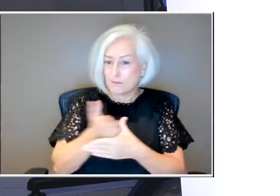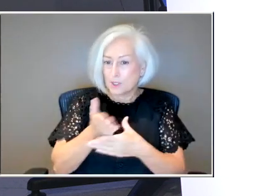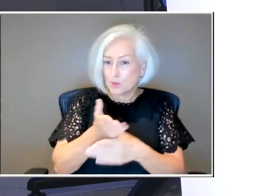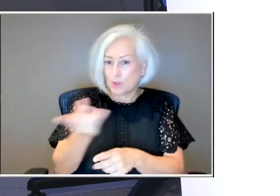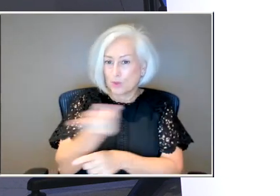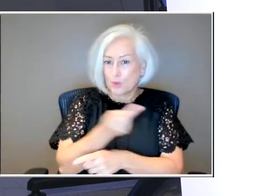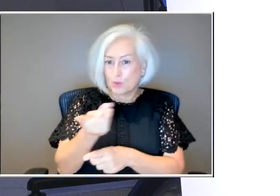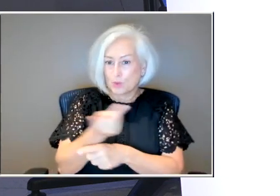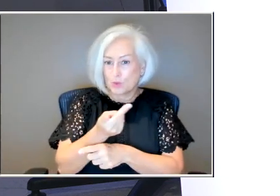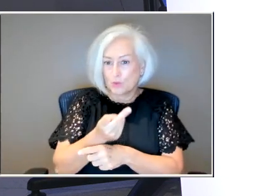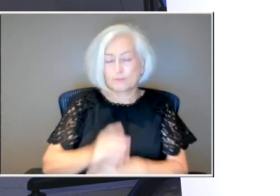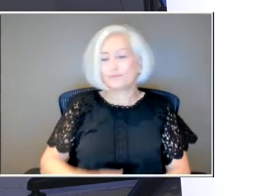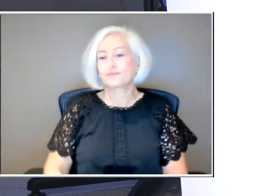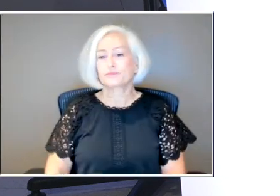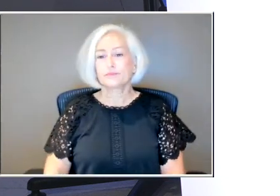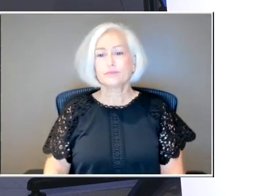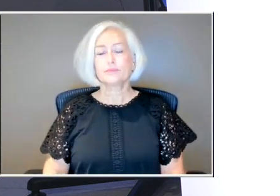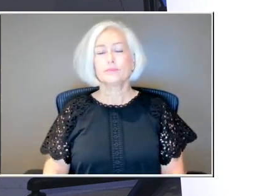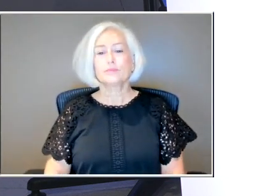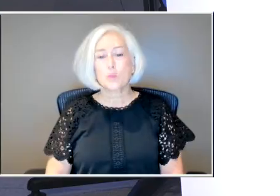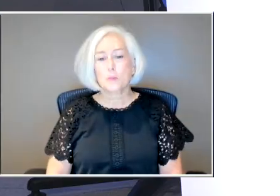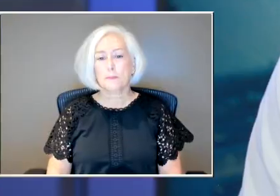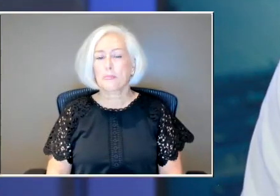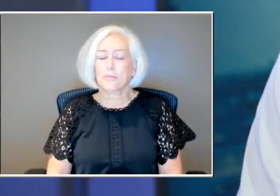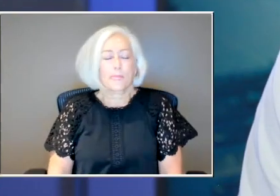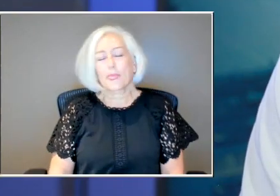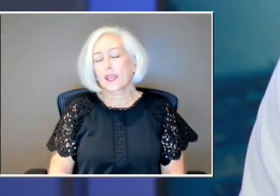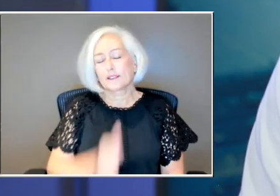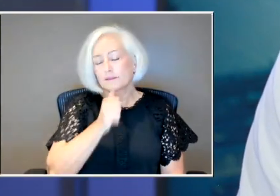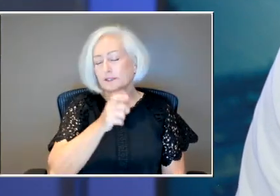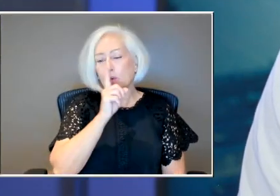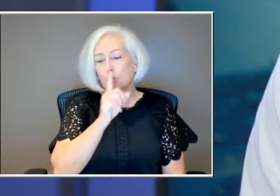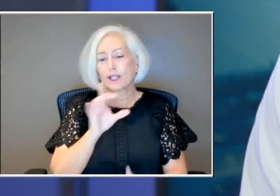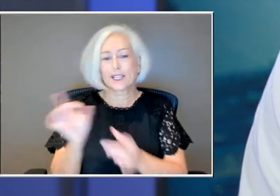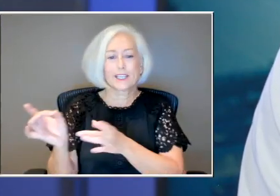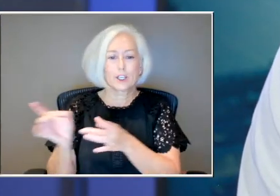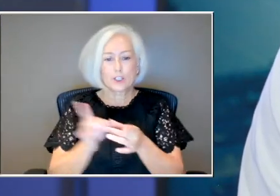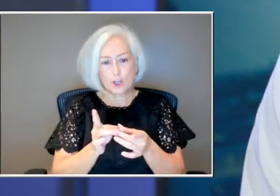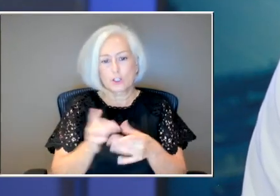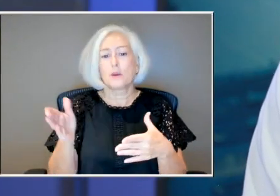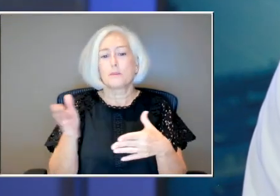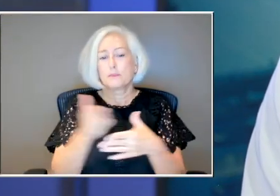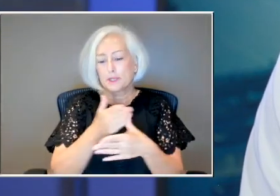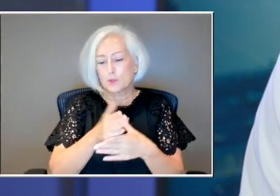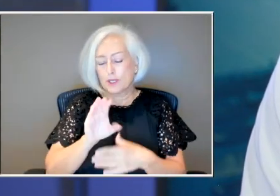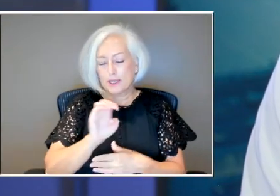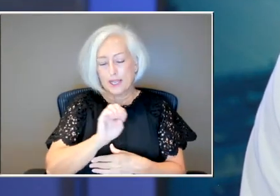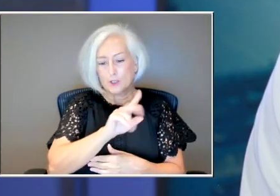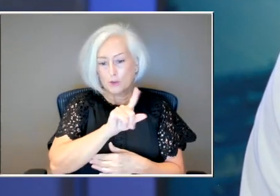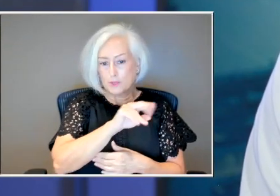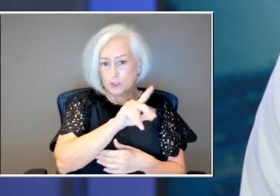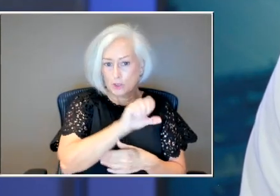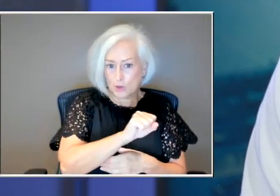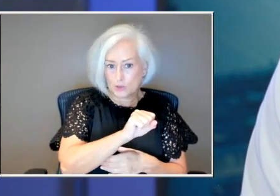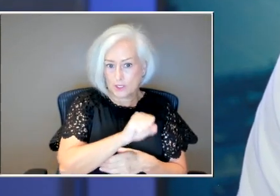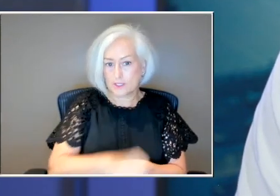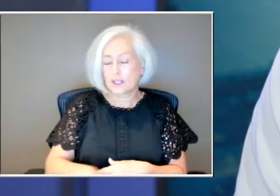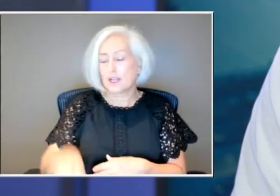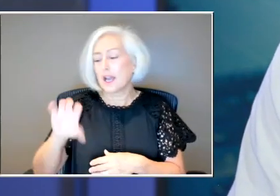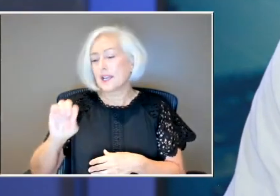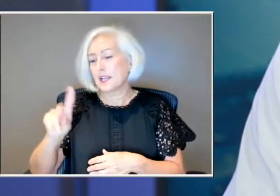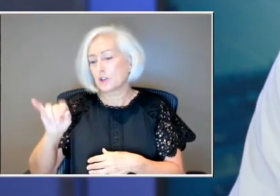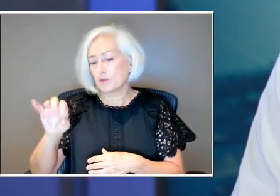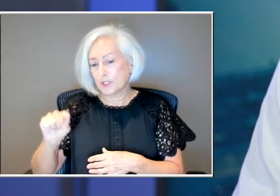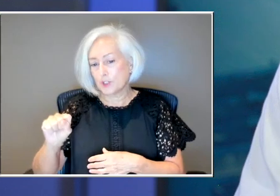endometrial cancer? So really not a correlation between endometrial cancer and endometriosis, more so ovarian cancer and endometriosis,